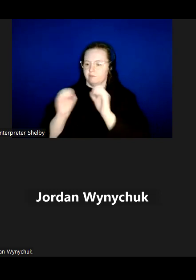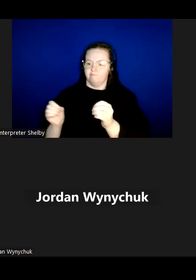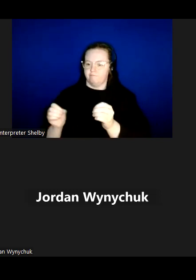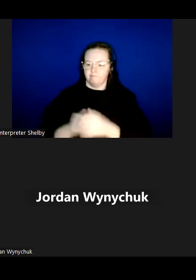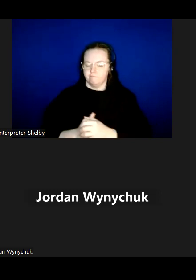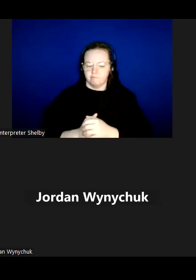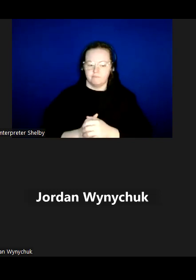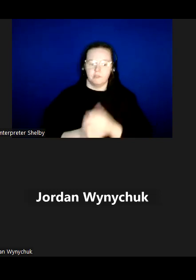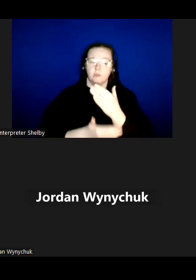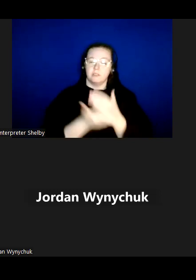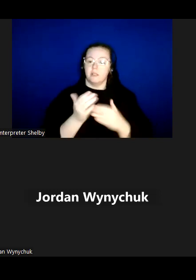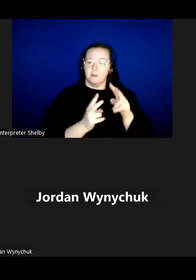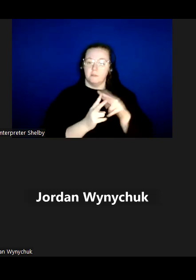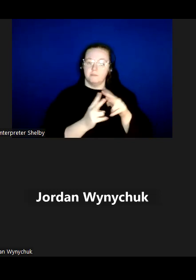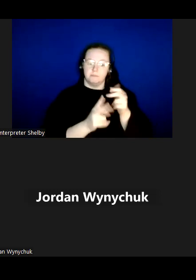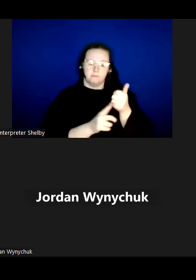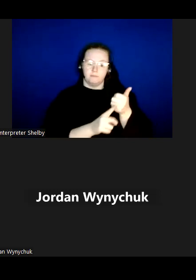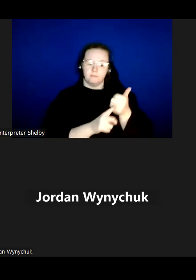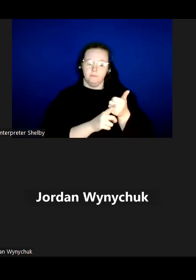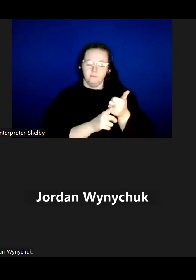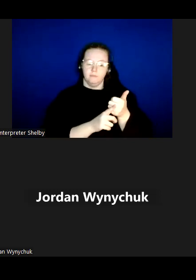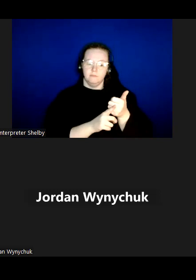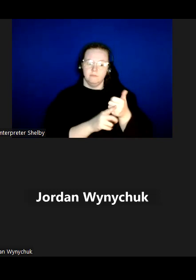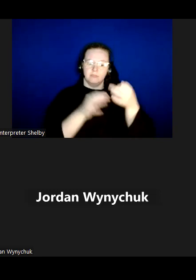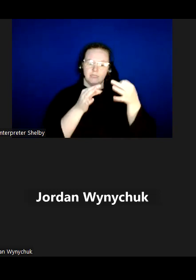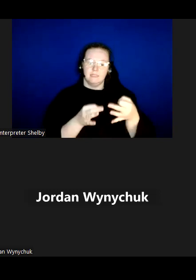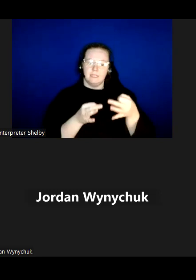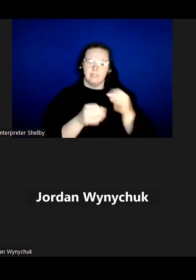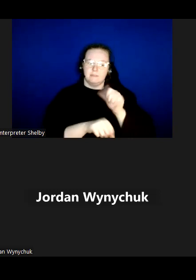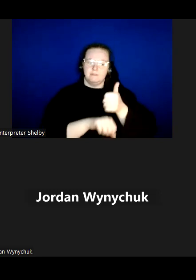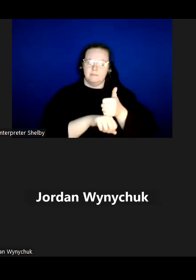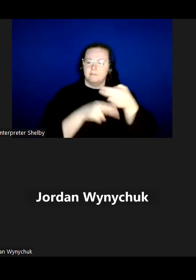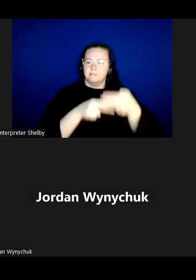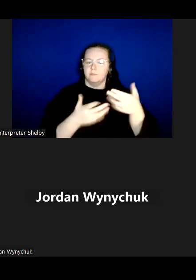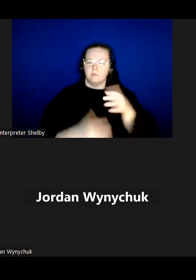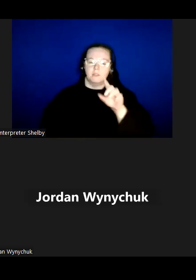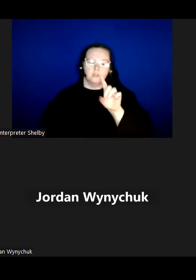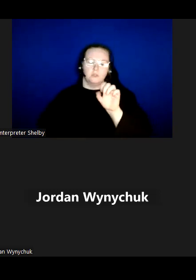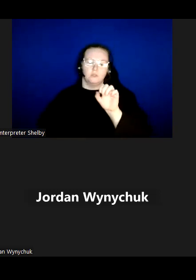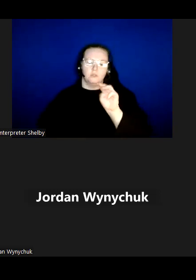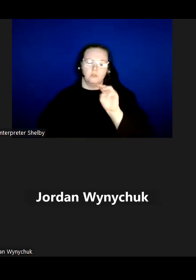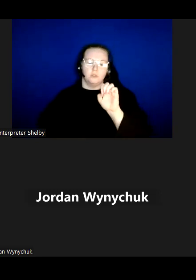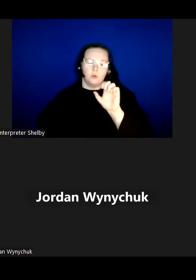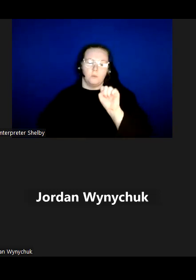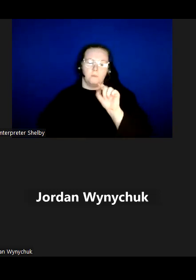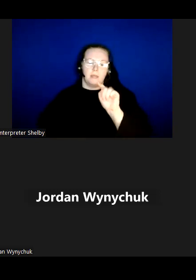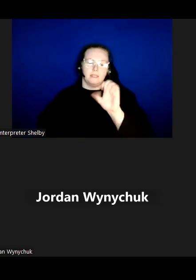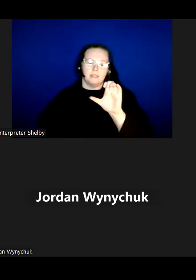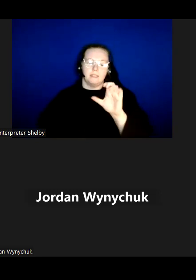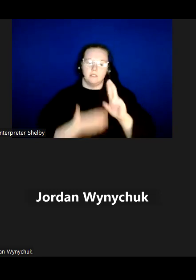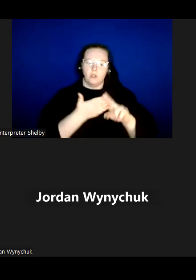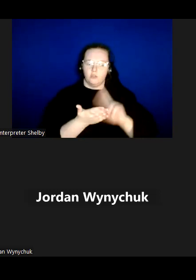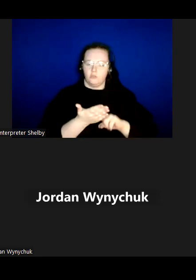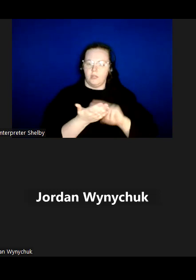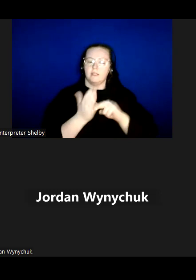Some couples, however, choose to sign what's called a domestic contract, which will give each other rights in the relationship. So